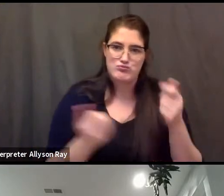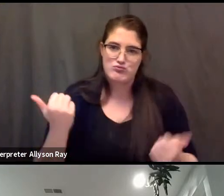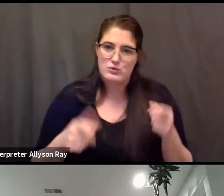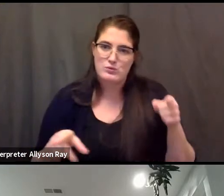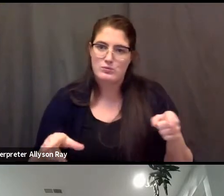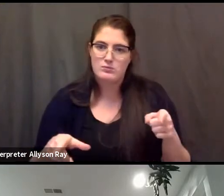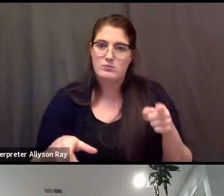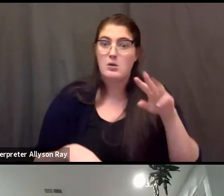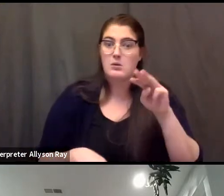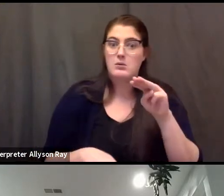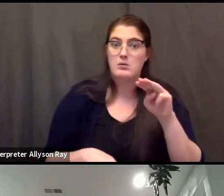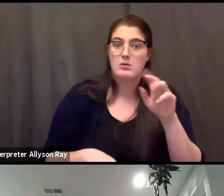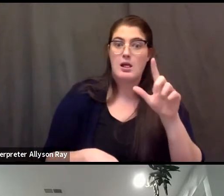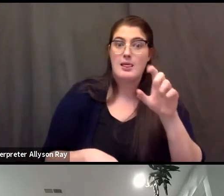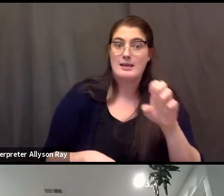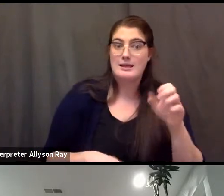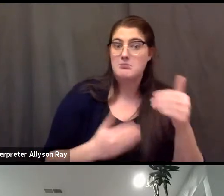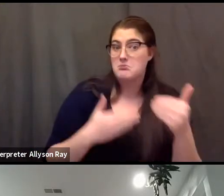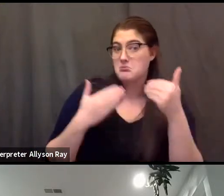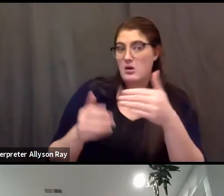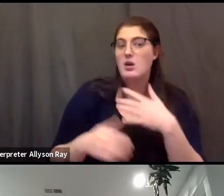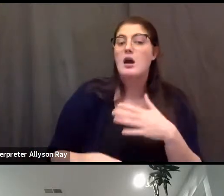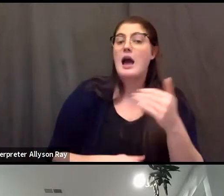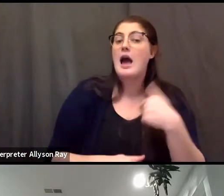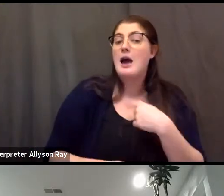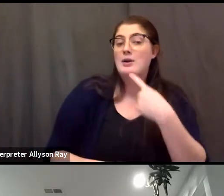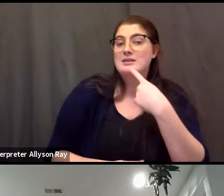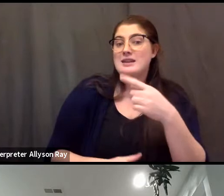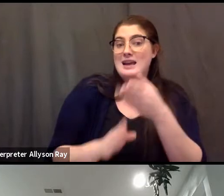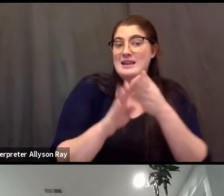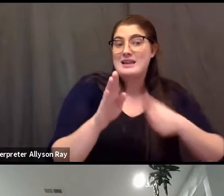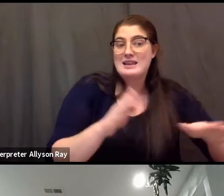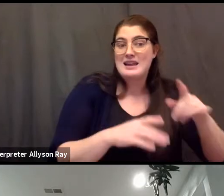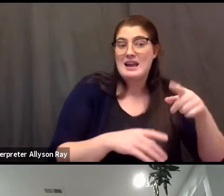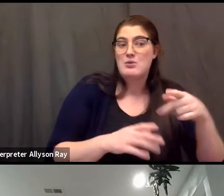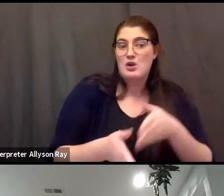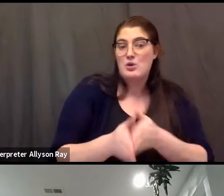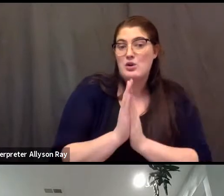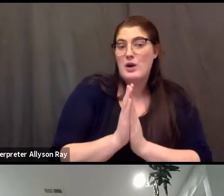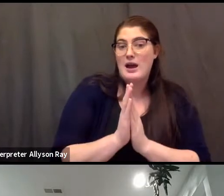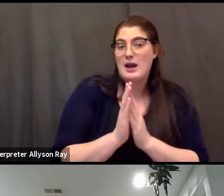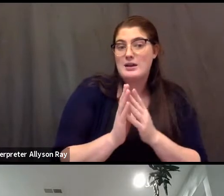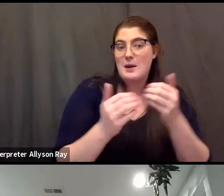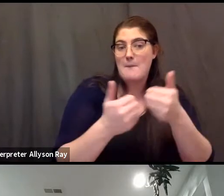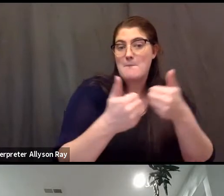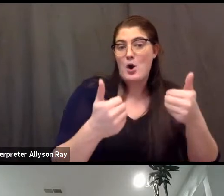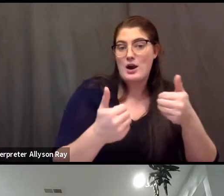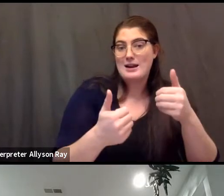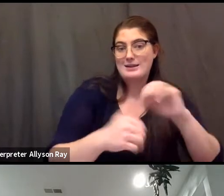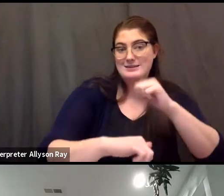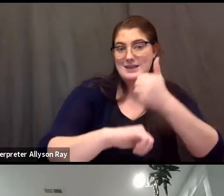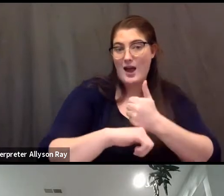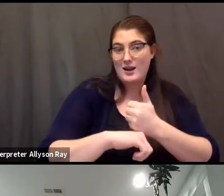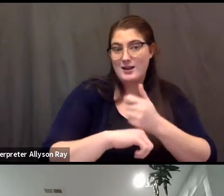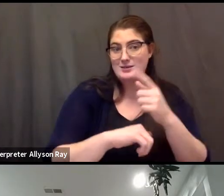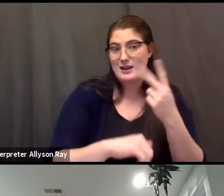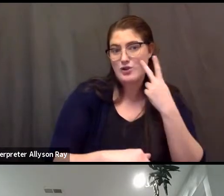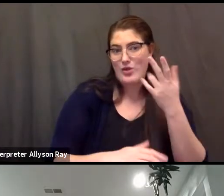Well, I personally, go ahead. I was going to say, the neighbor did request party status. I just saw that come up this morning. Mm-hmm.